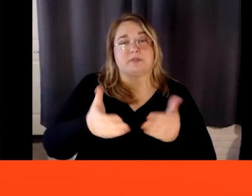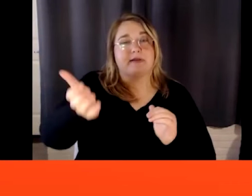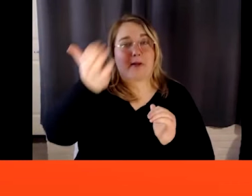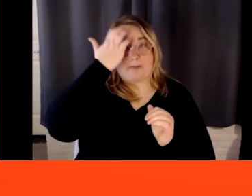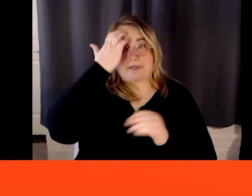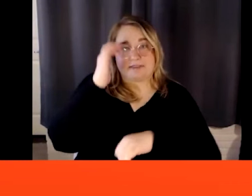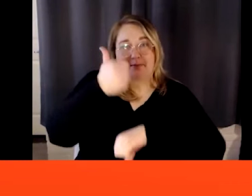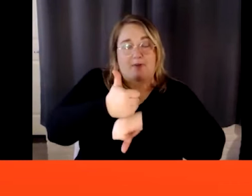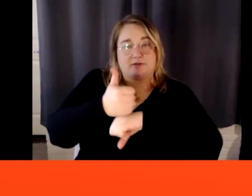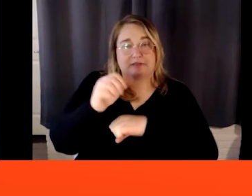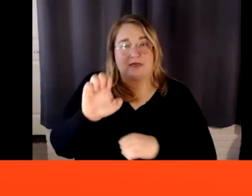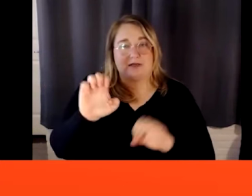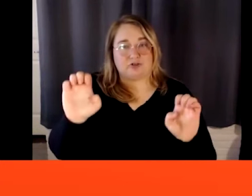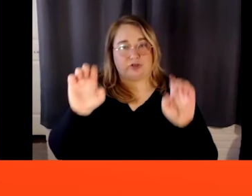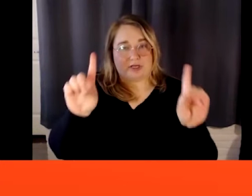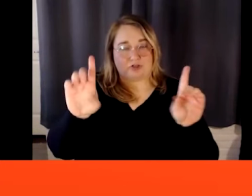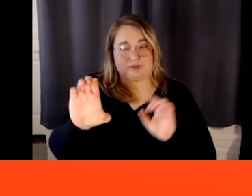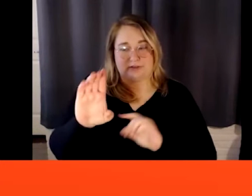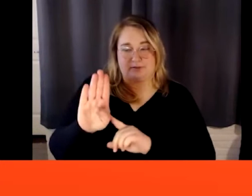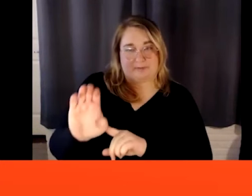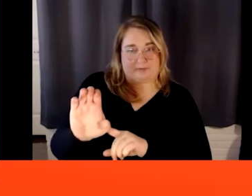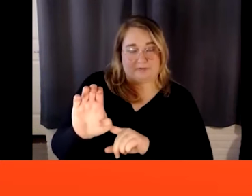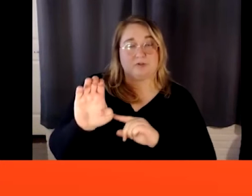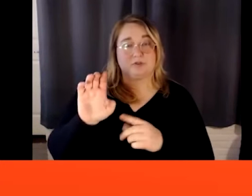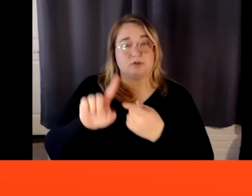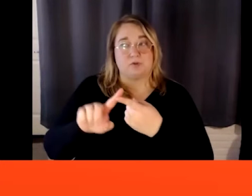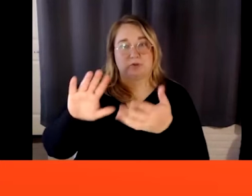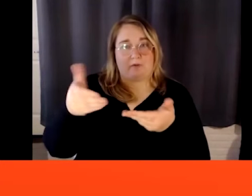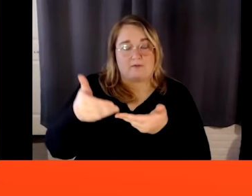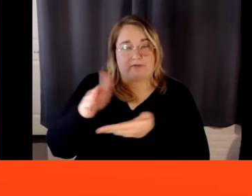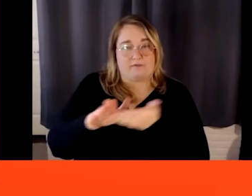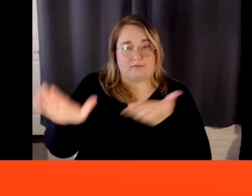education to the college, and also